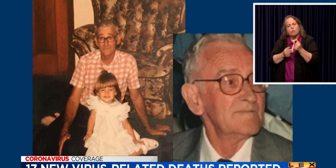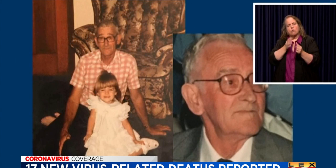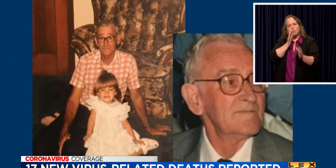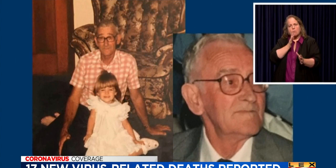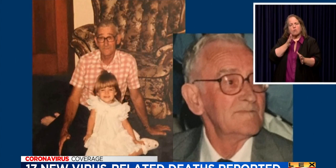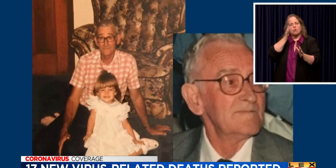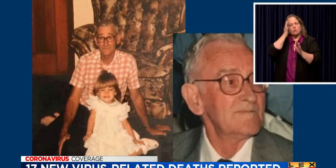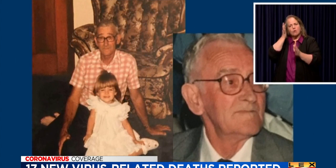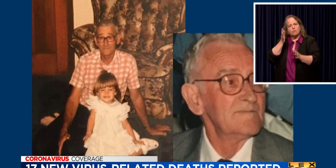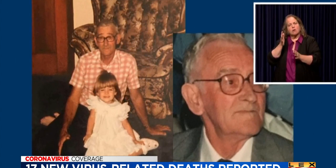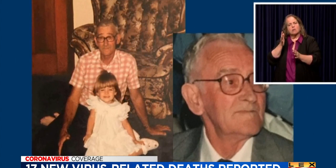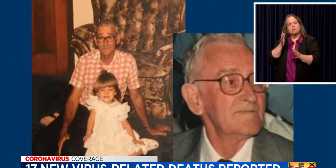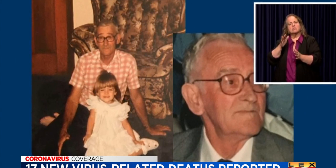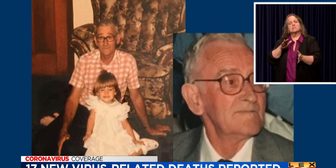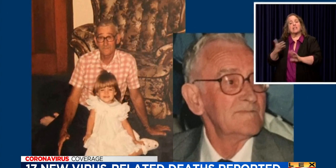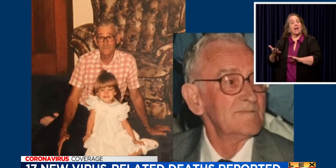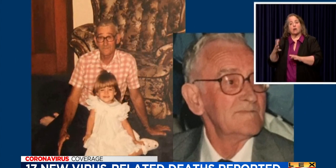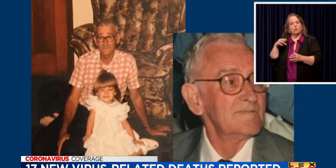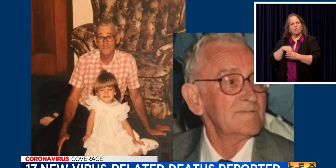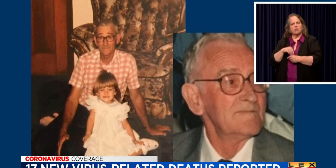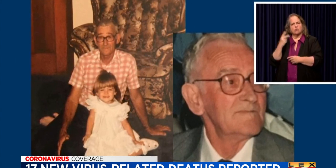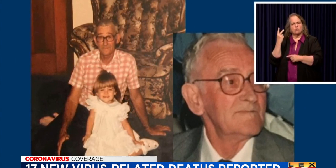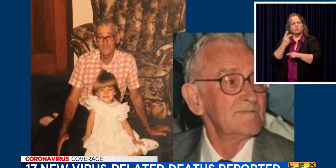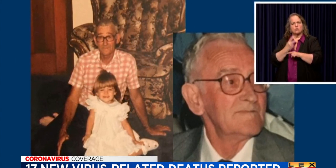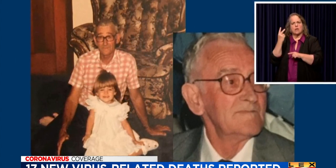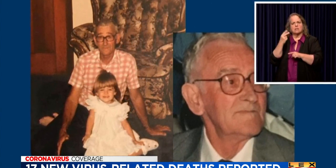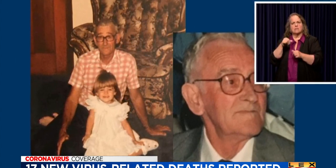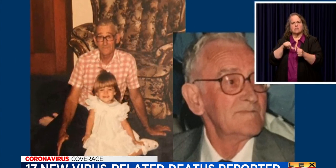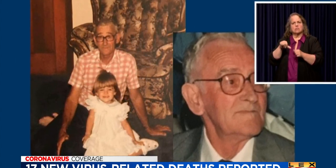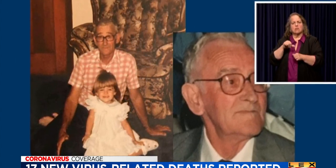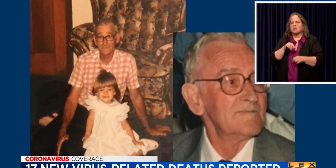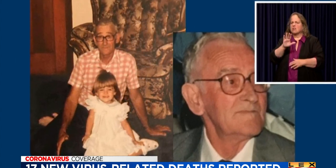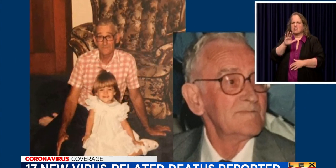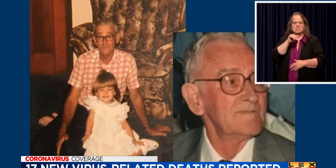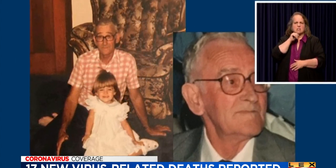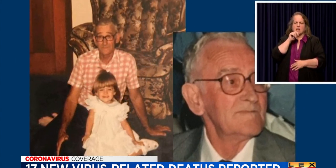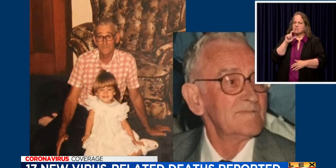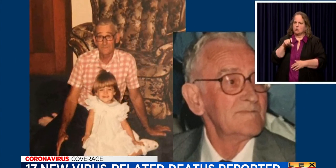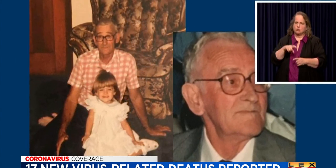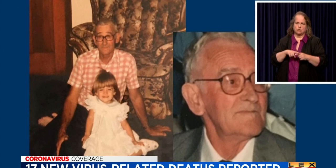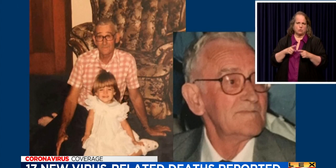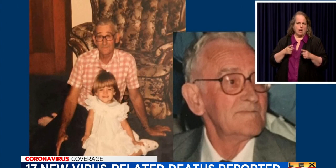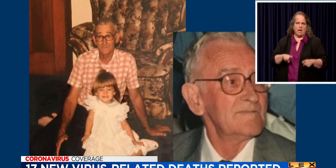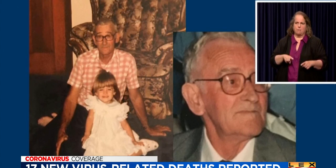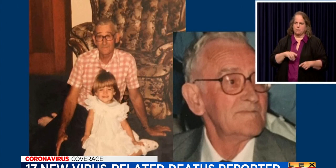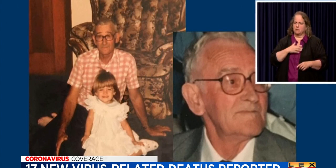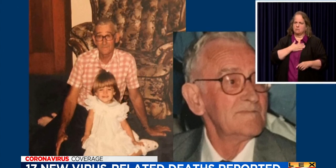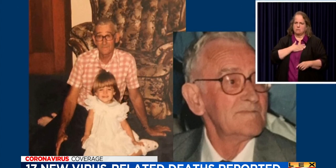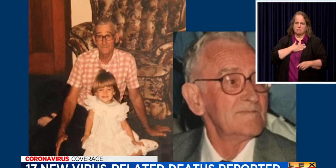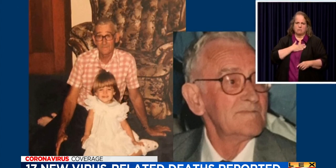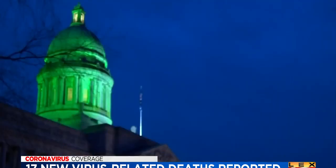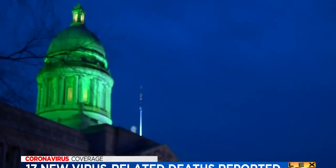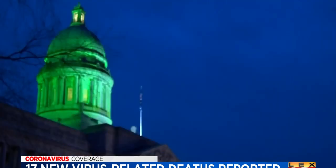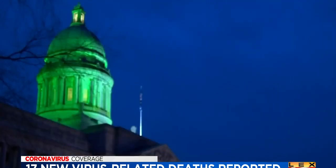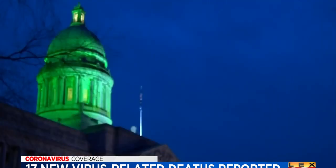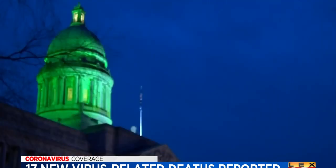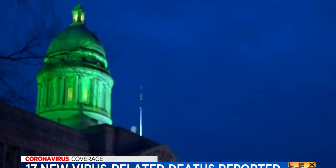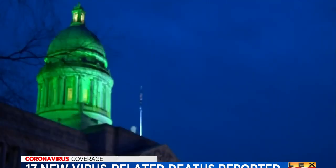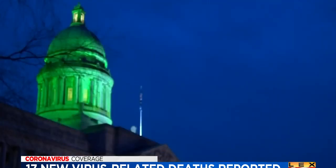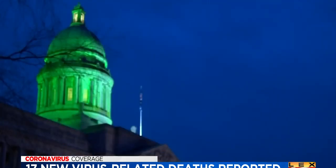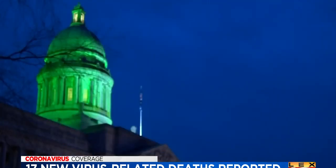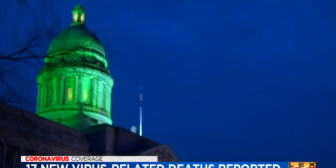taken in 2 days. It's not supposed to happen, and I cannot imagine their pain. To